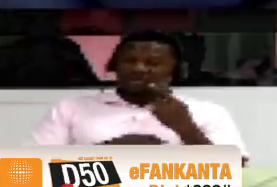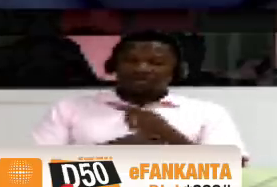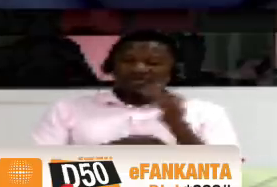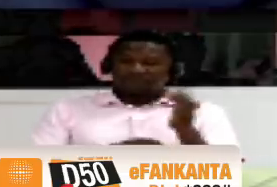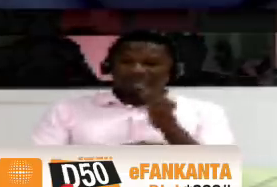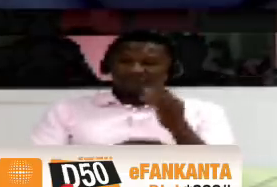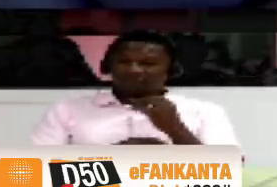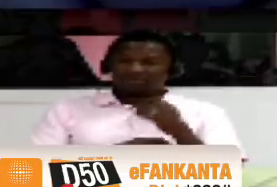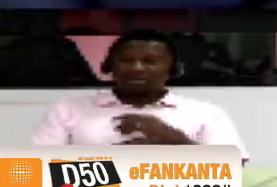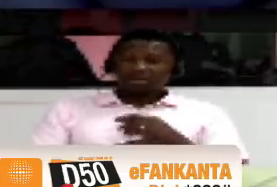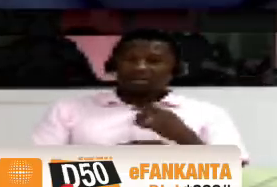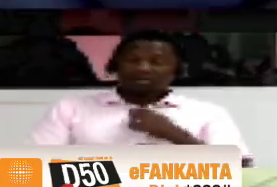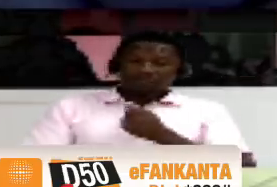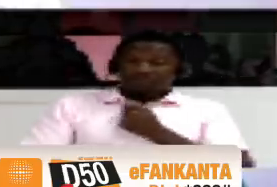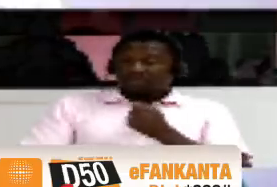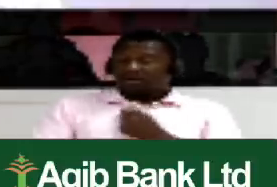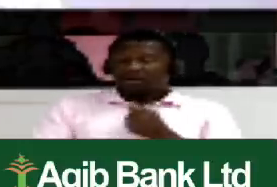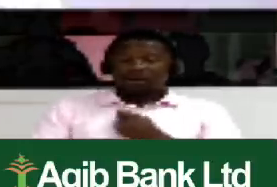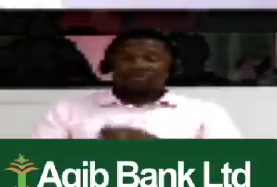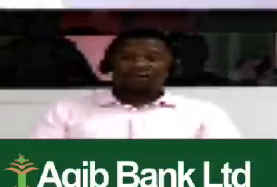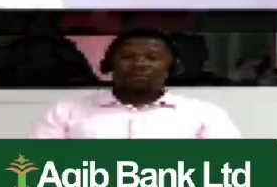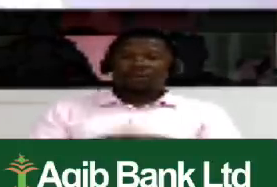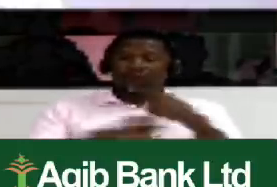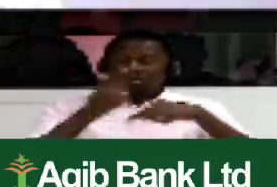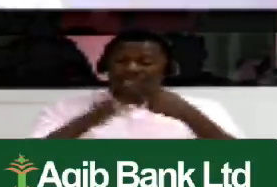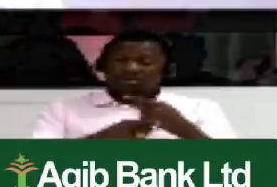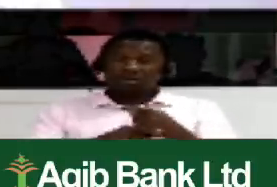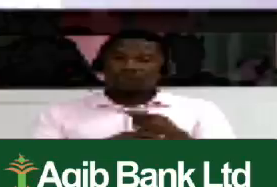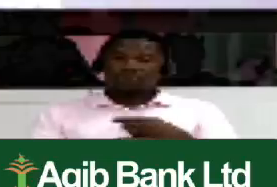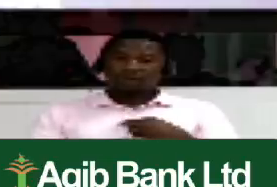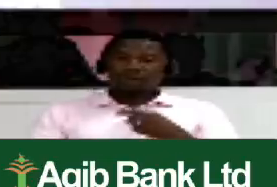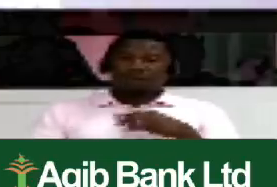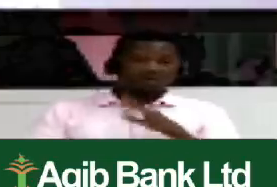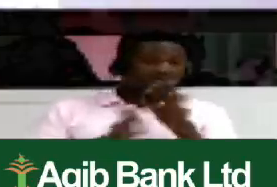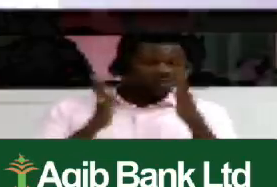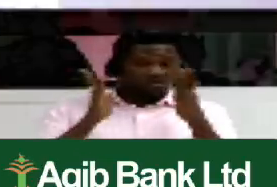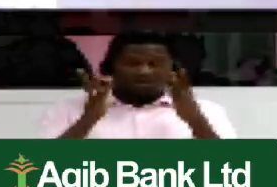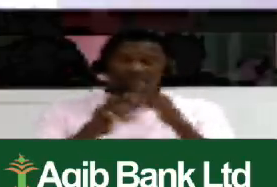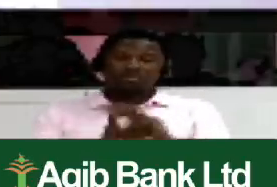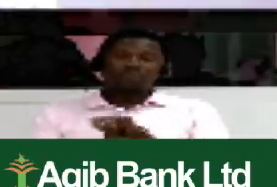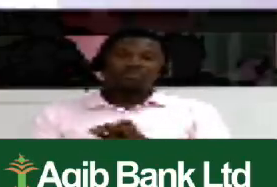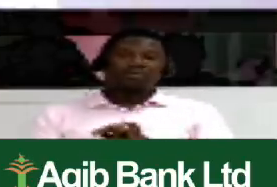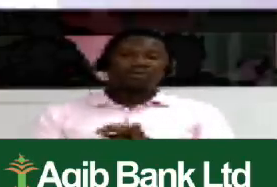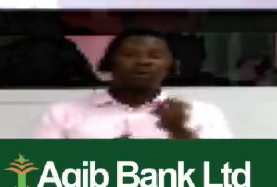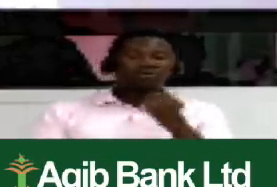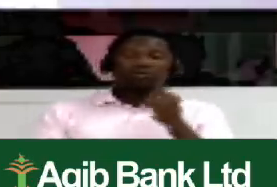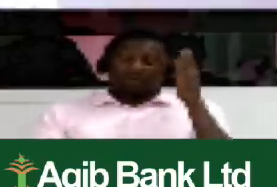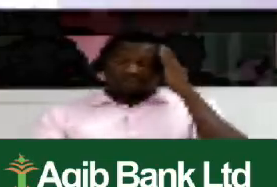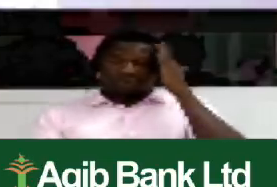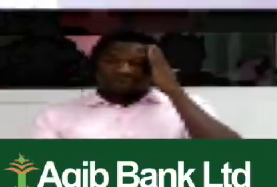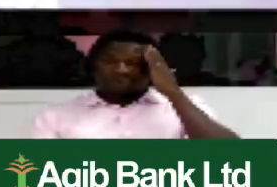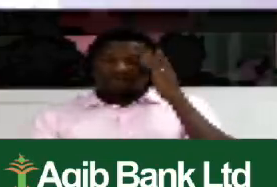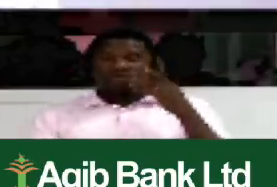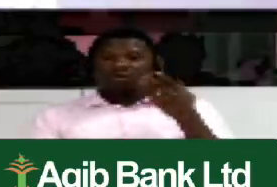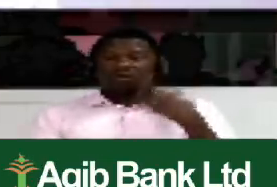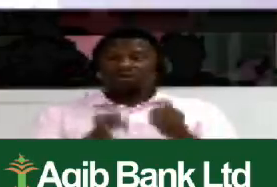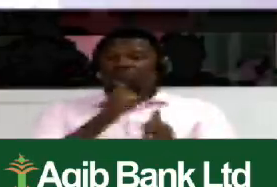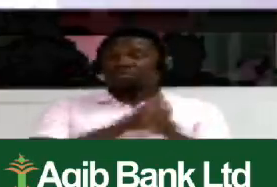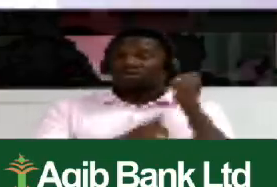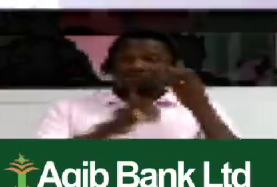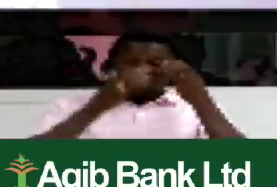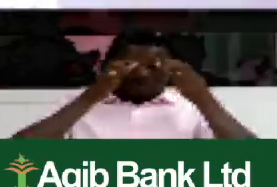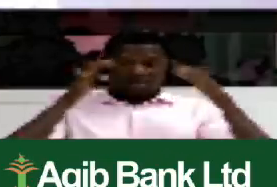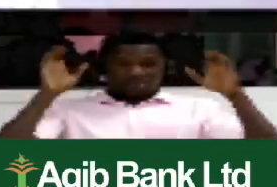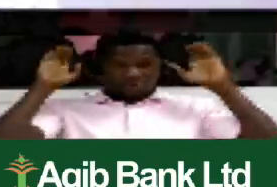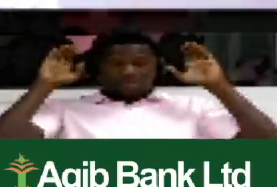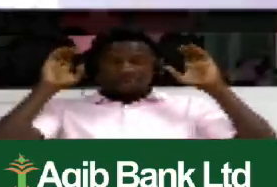much equally scared about the consequences, because we knew, obviously, we're going back to the